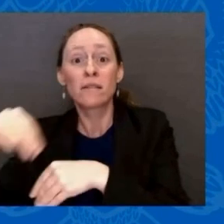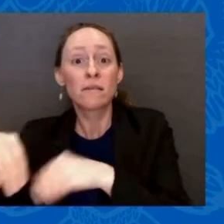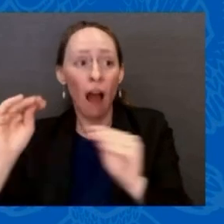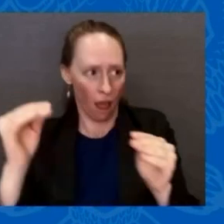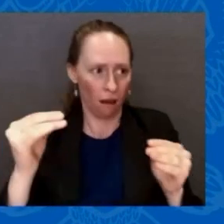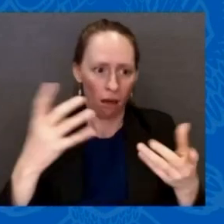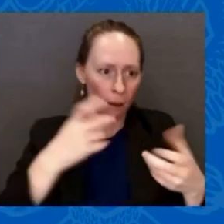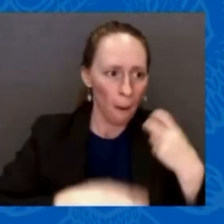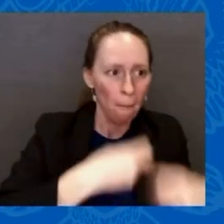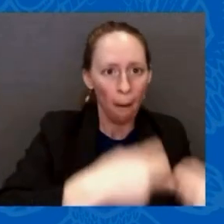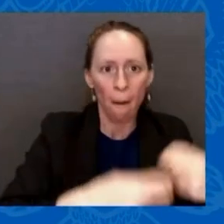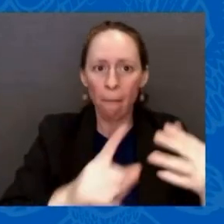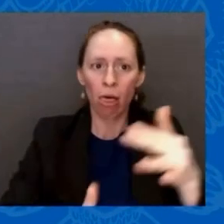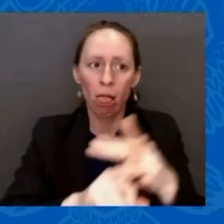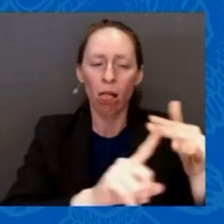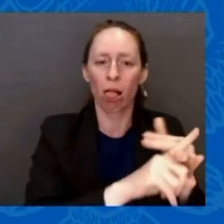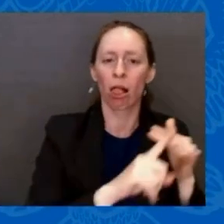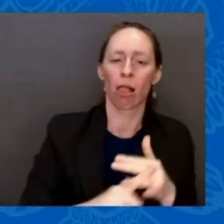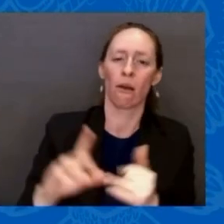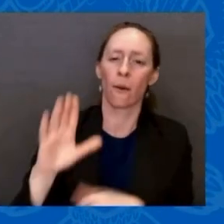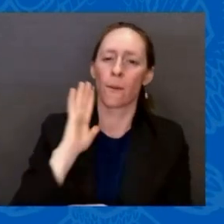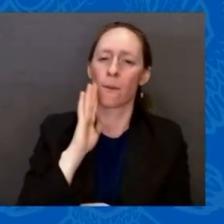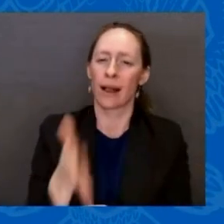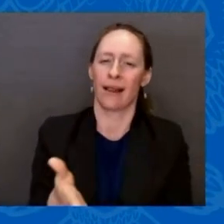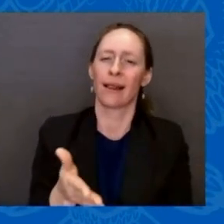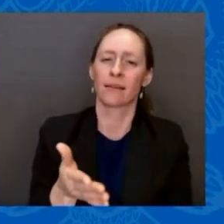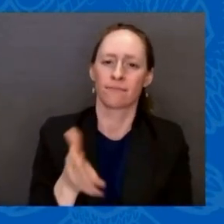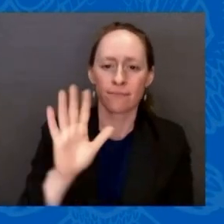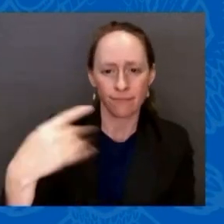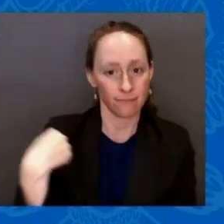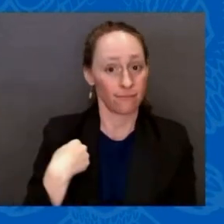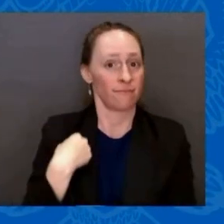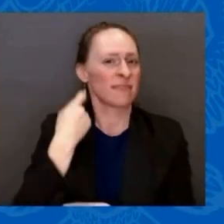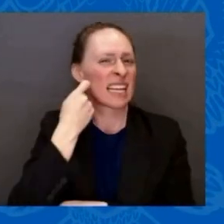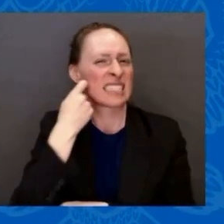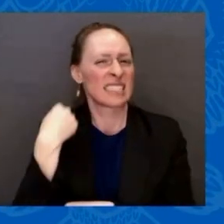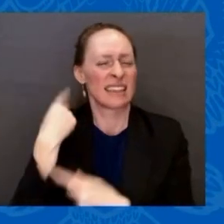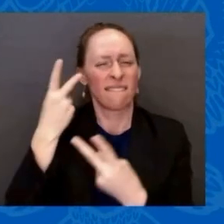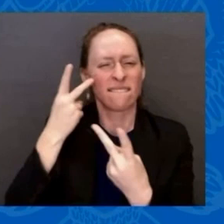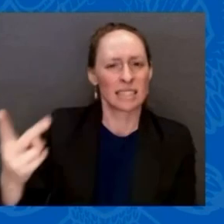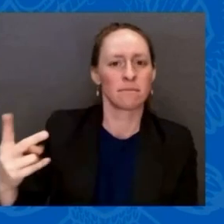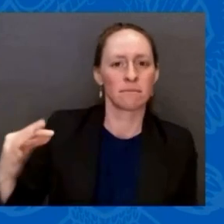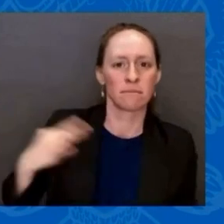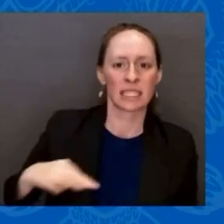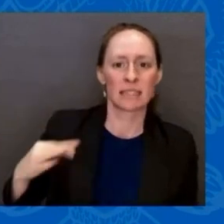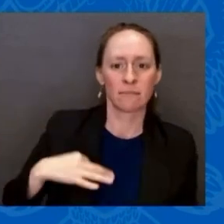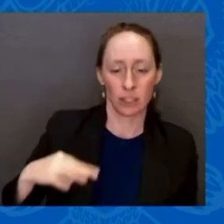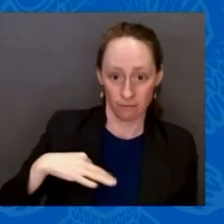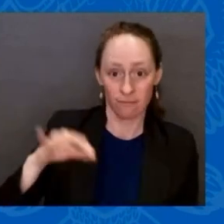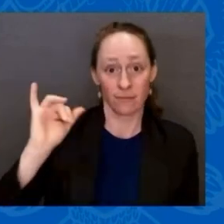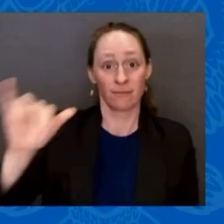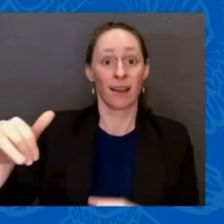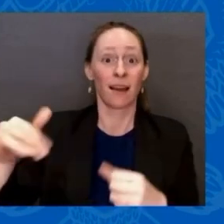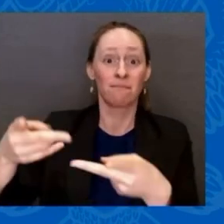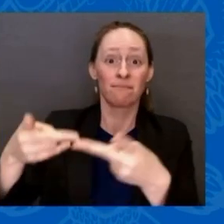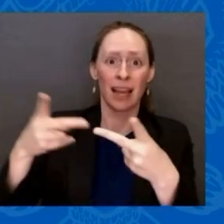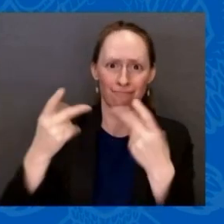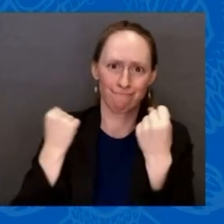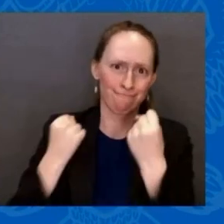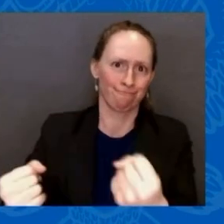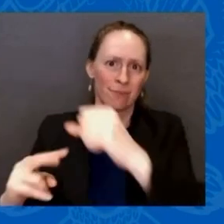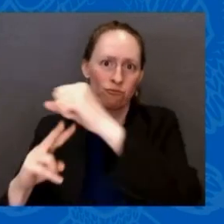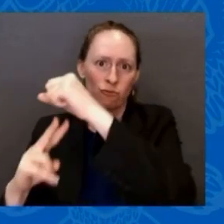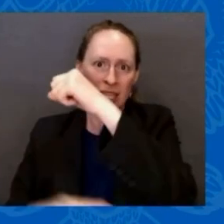Bridges collapsing all over the nation. You've seen on television, railroad bridges collapsing. Bidenomics, we're turning this